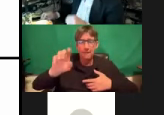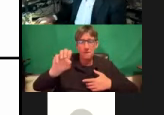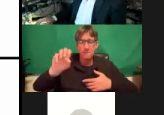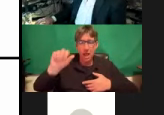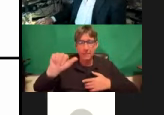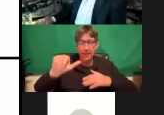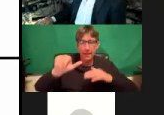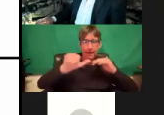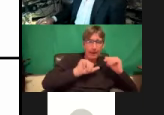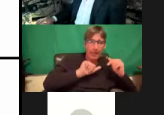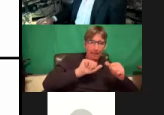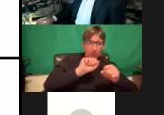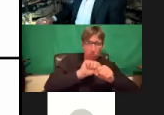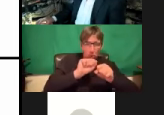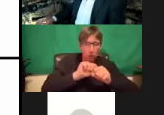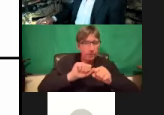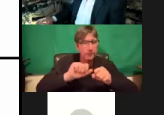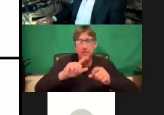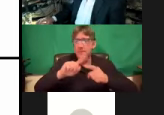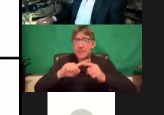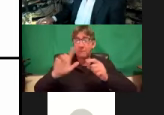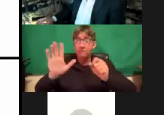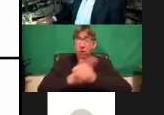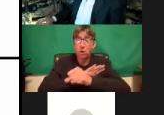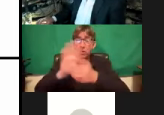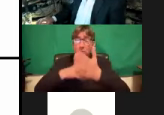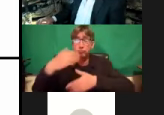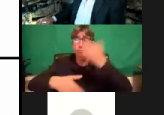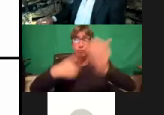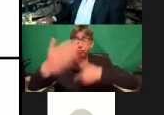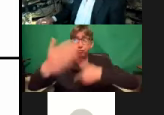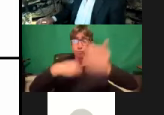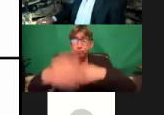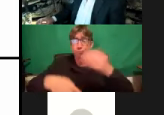operate safely our full commuter rail schedule. So in